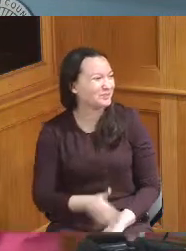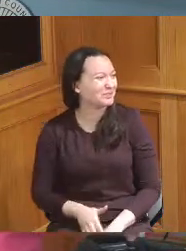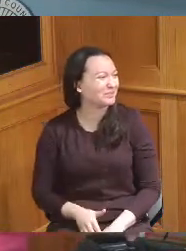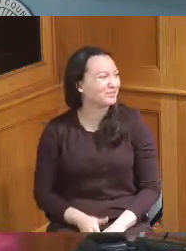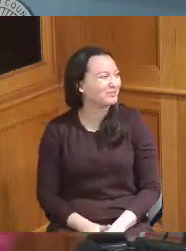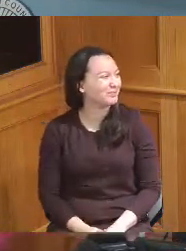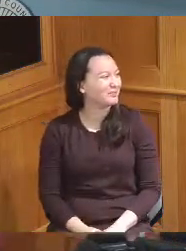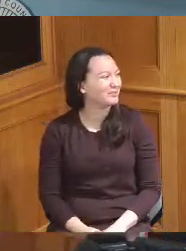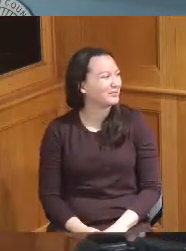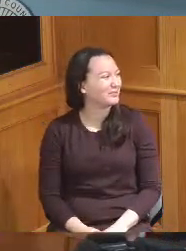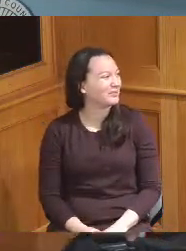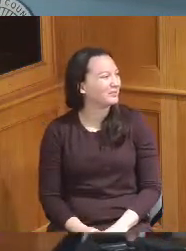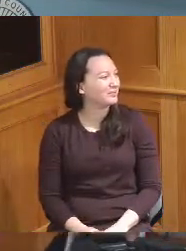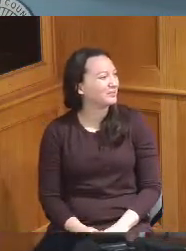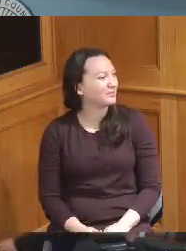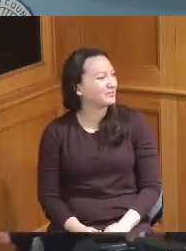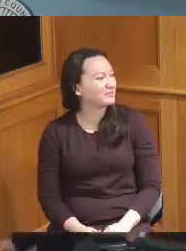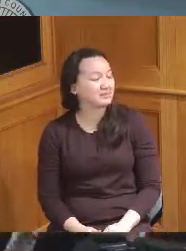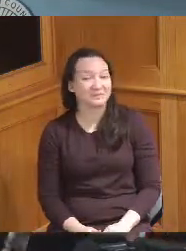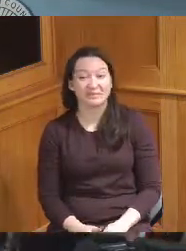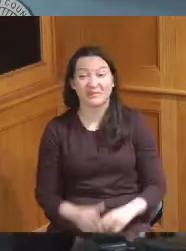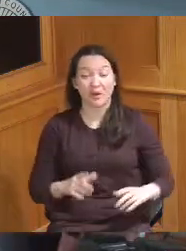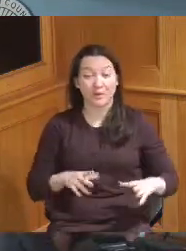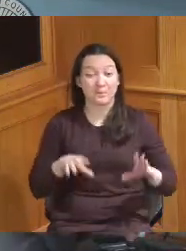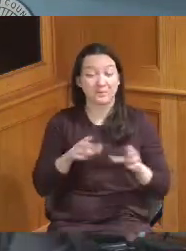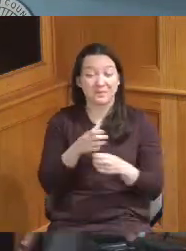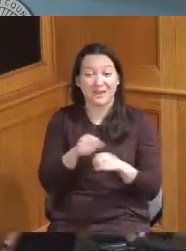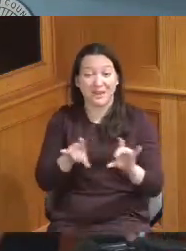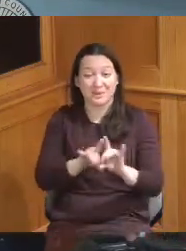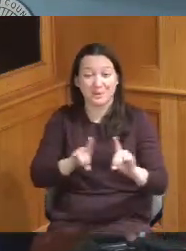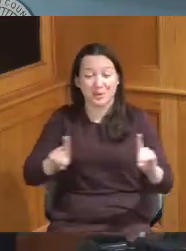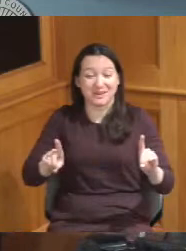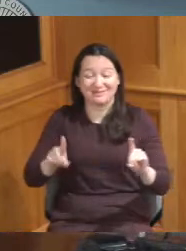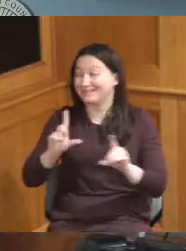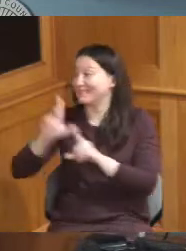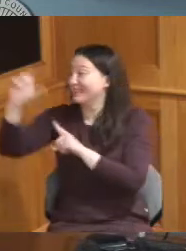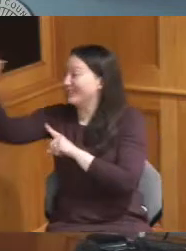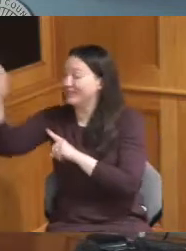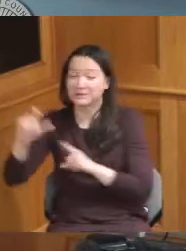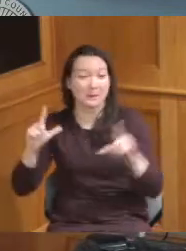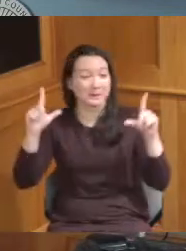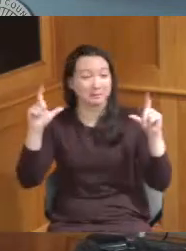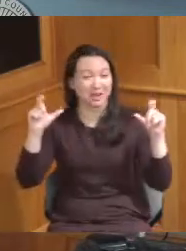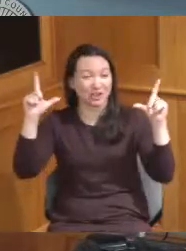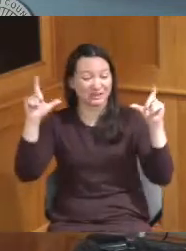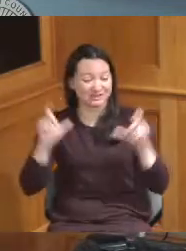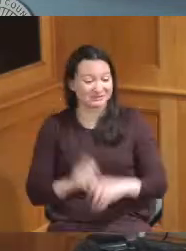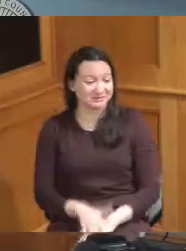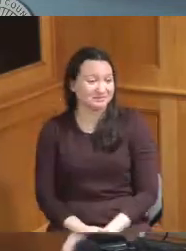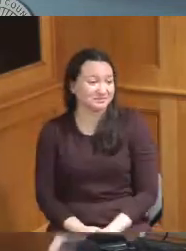You guys keep them in. And we'll take our picture here.